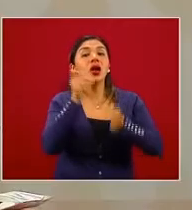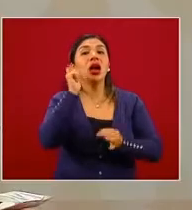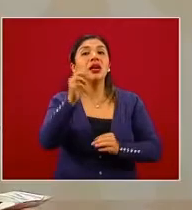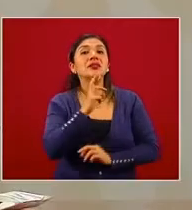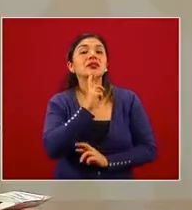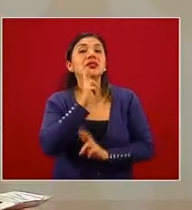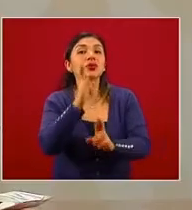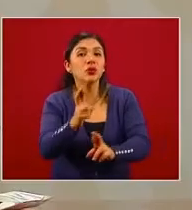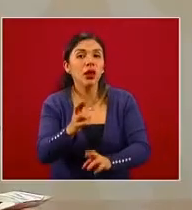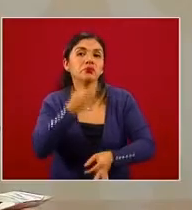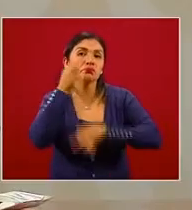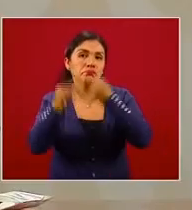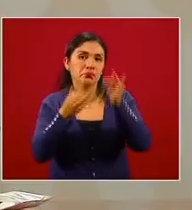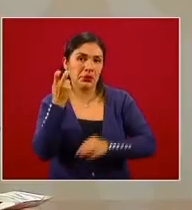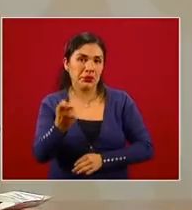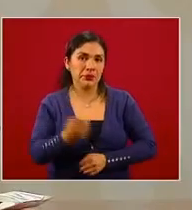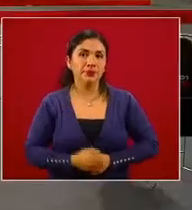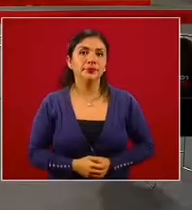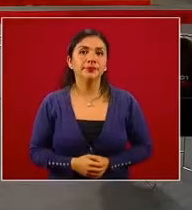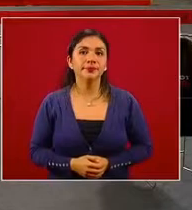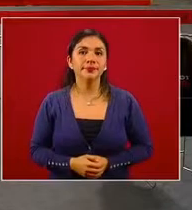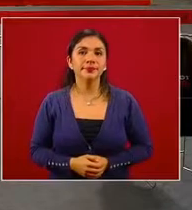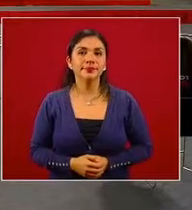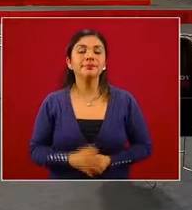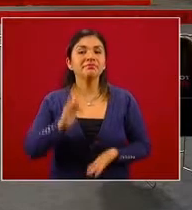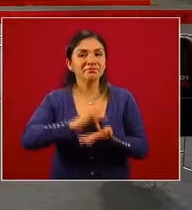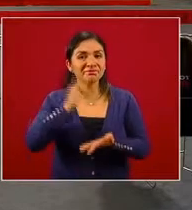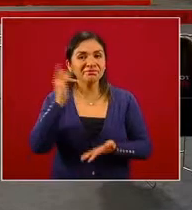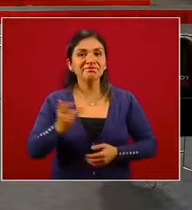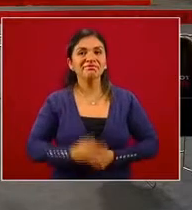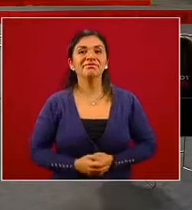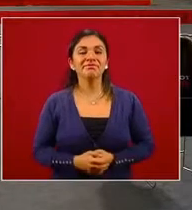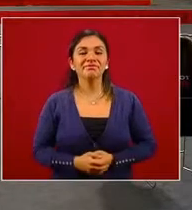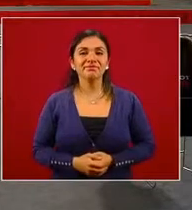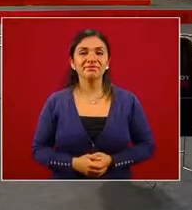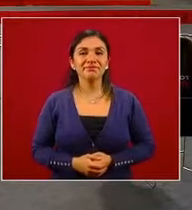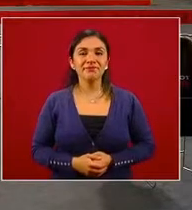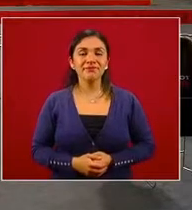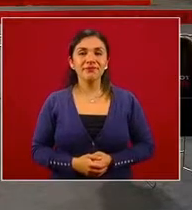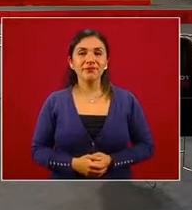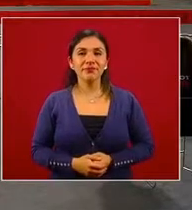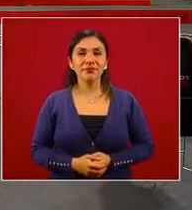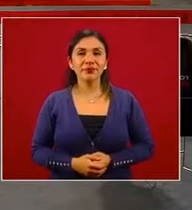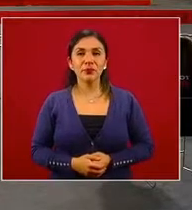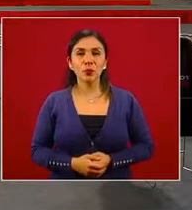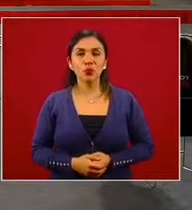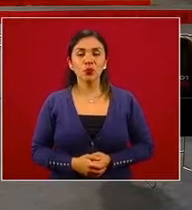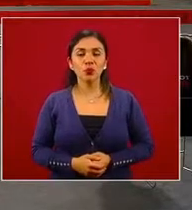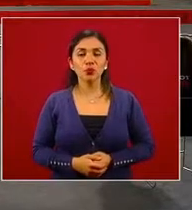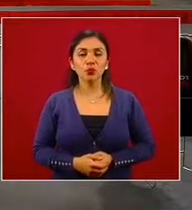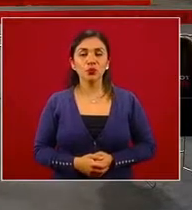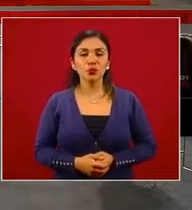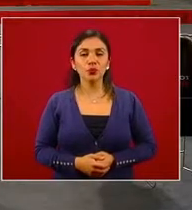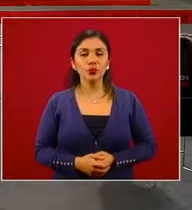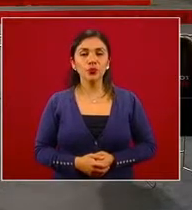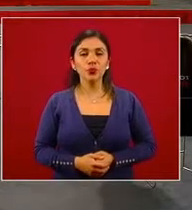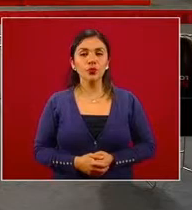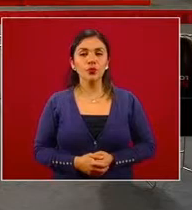and then when we got results that were made public. Thank you. Who's next? You or you?